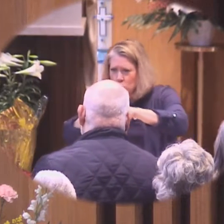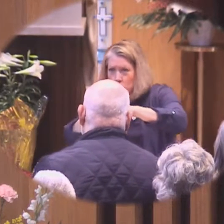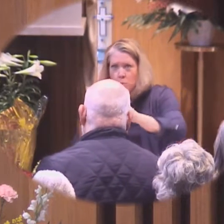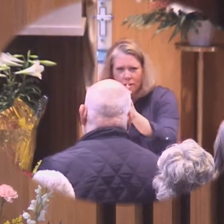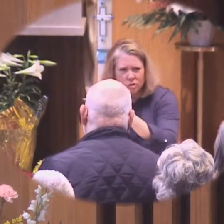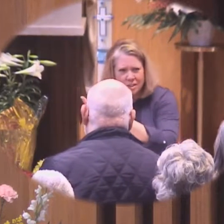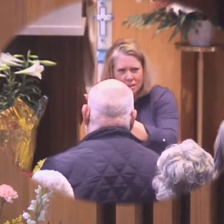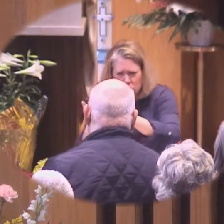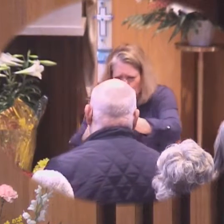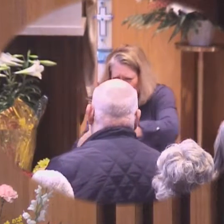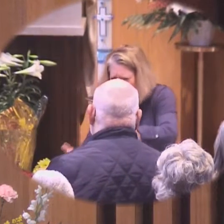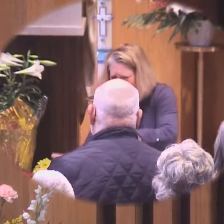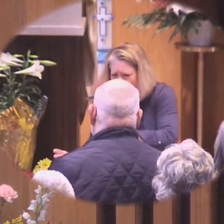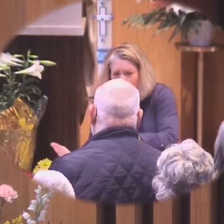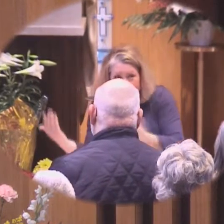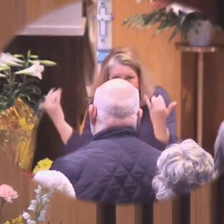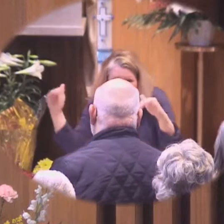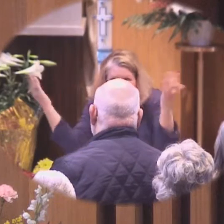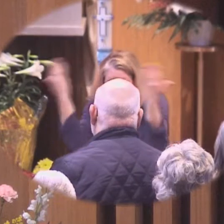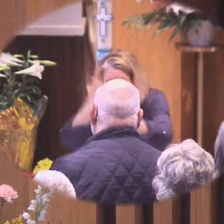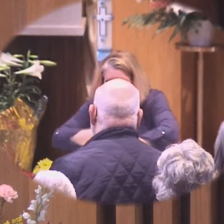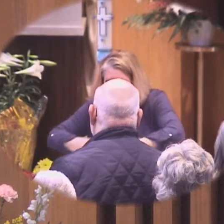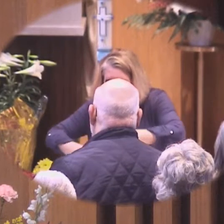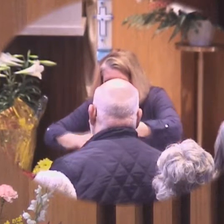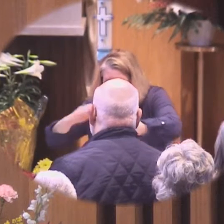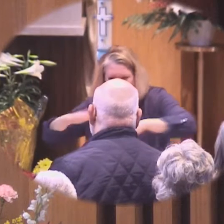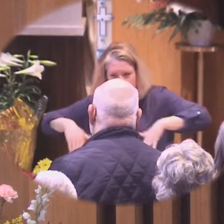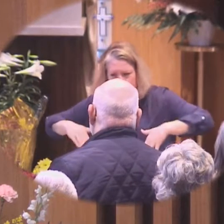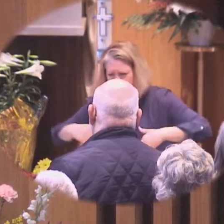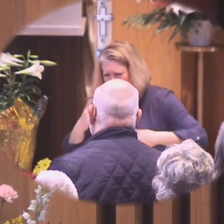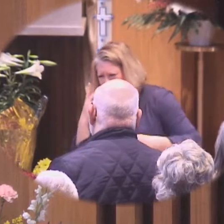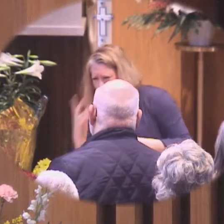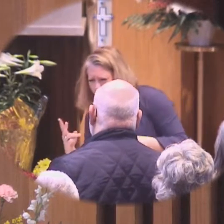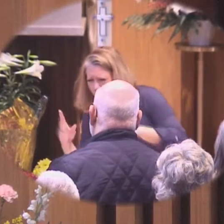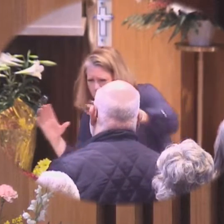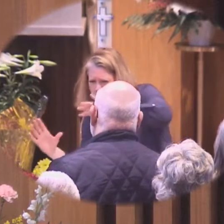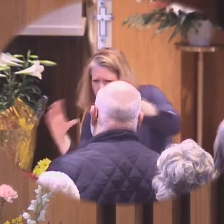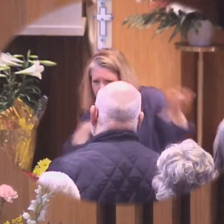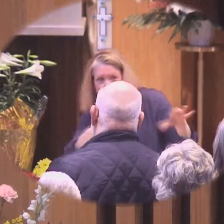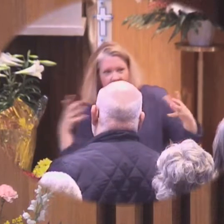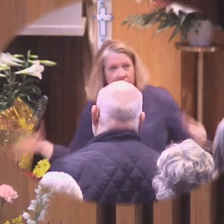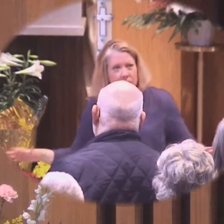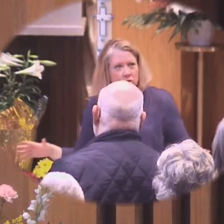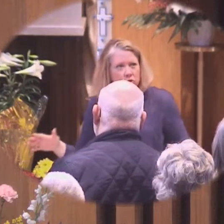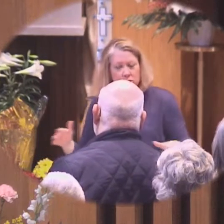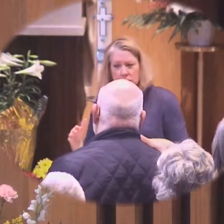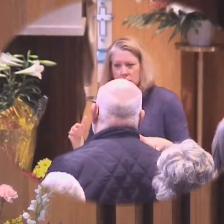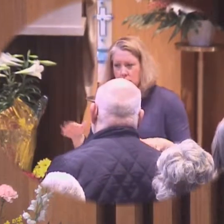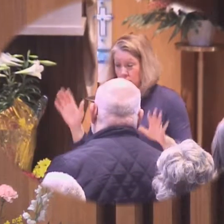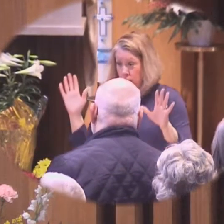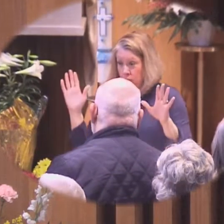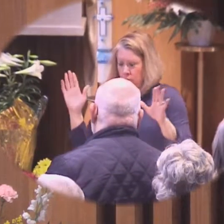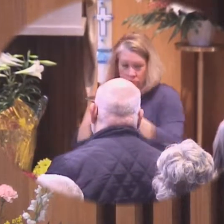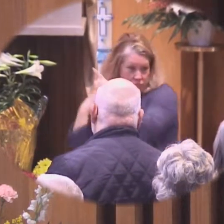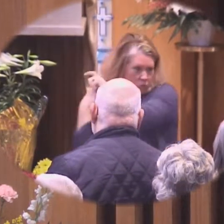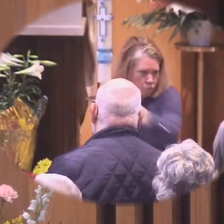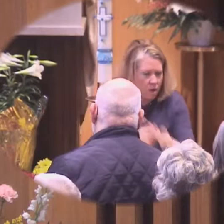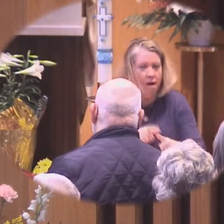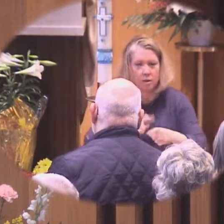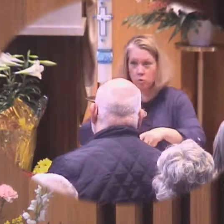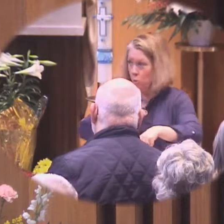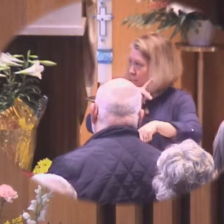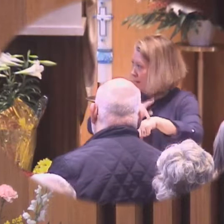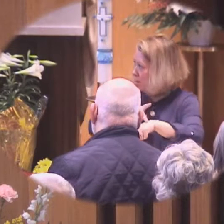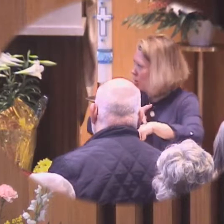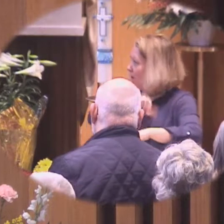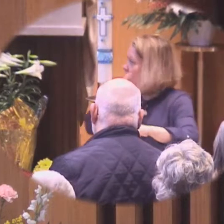dark and saw the stone removed from the tomb. So she ran and went to Simon Peter and to the other